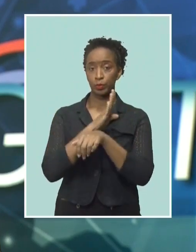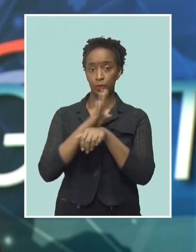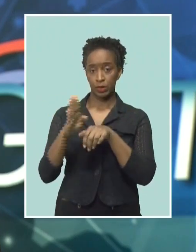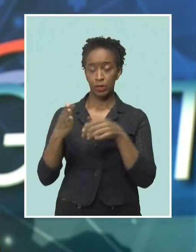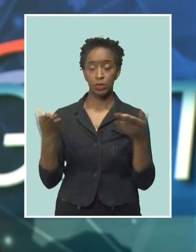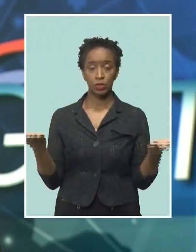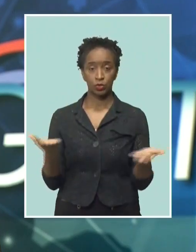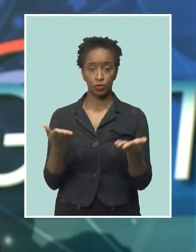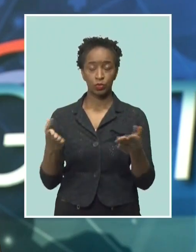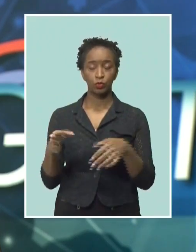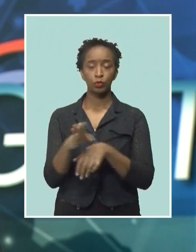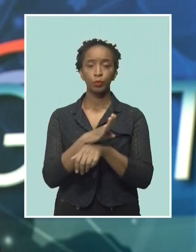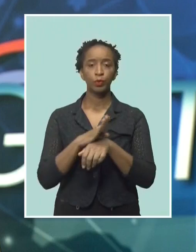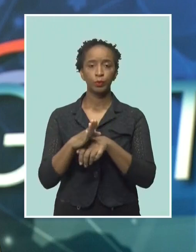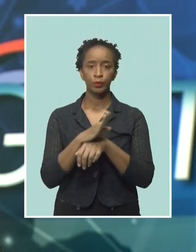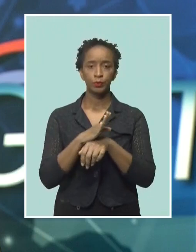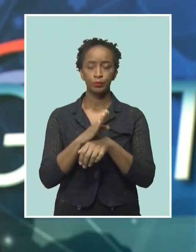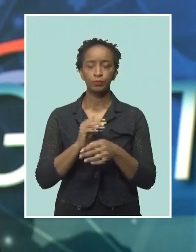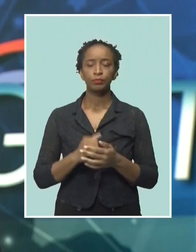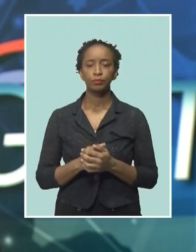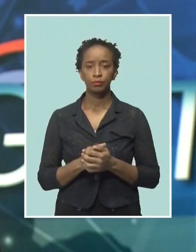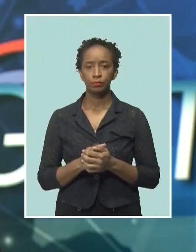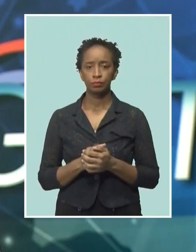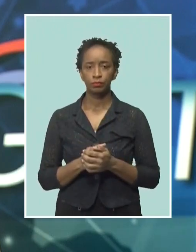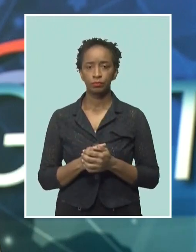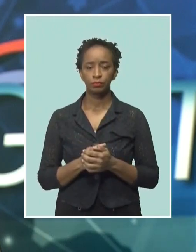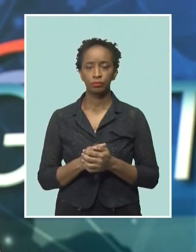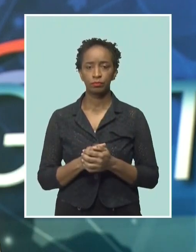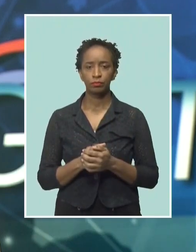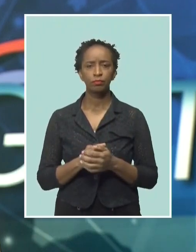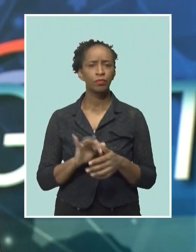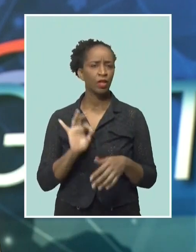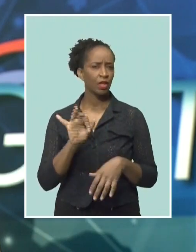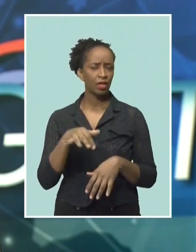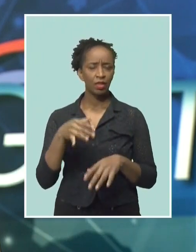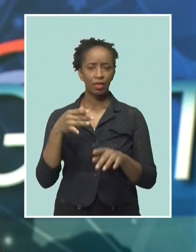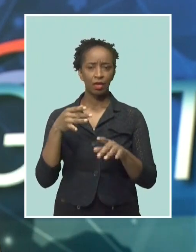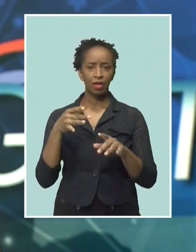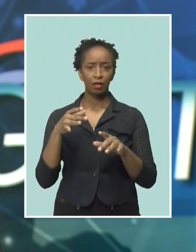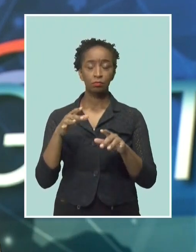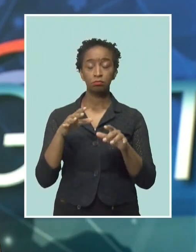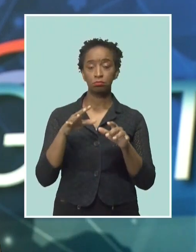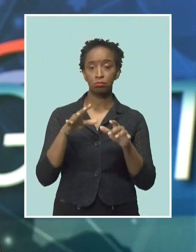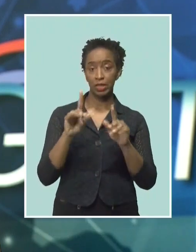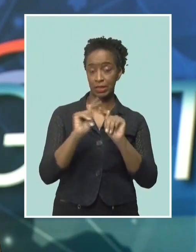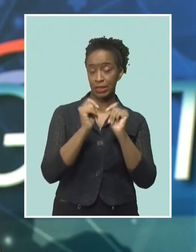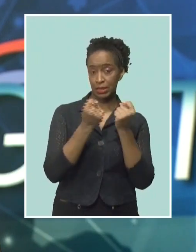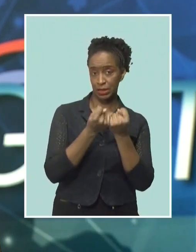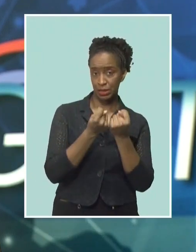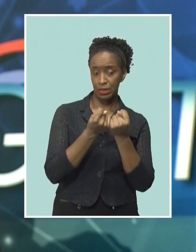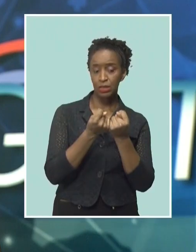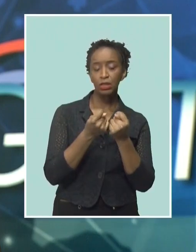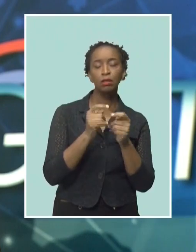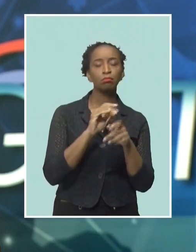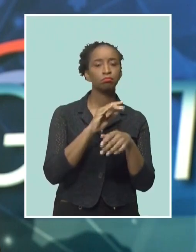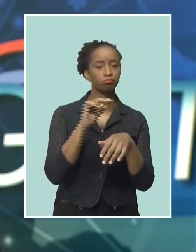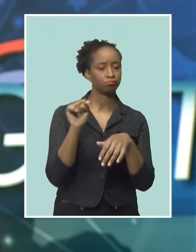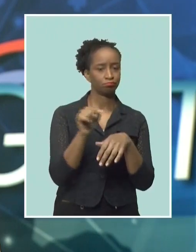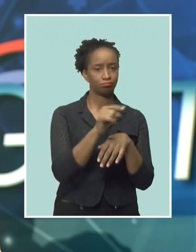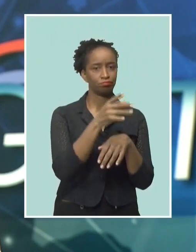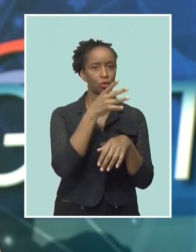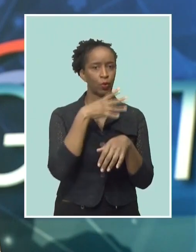Barbados. Called The Vault Retail and Marketing, it is all-female operation located at Upper James Street, the